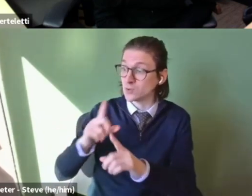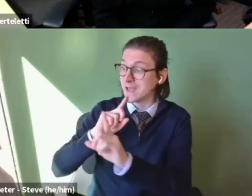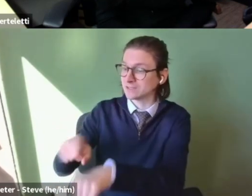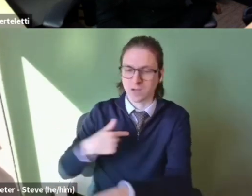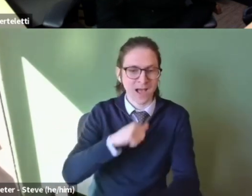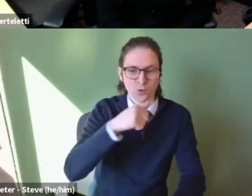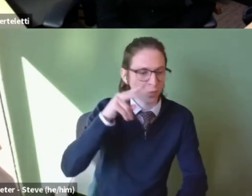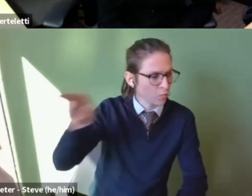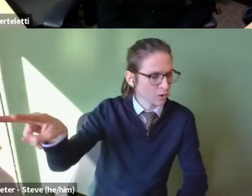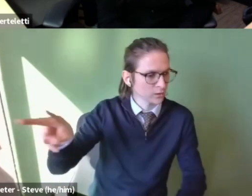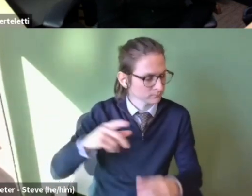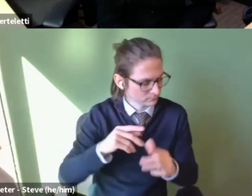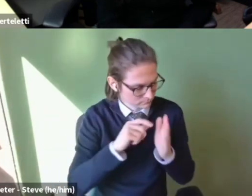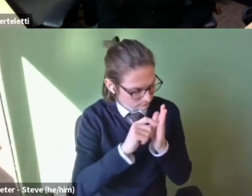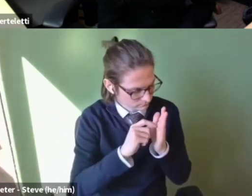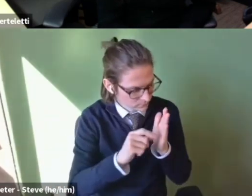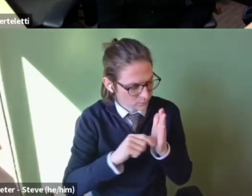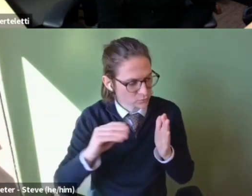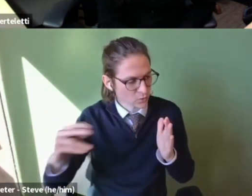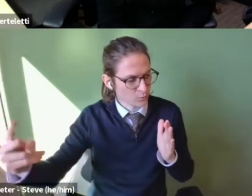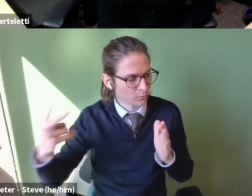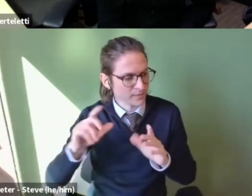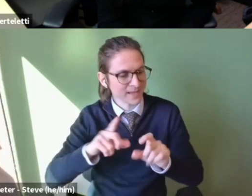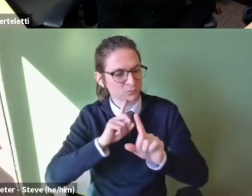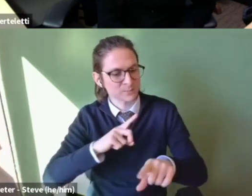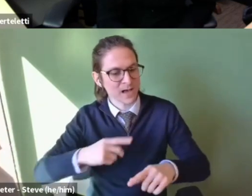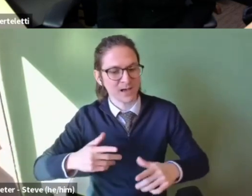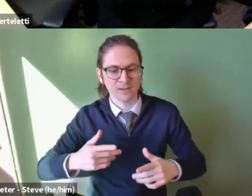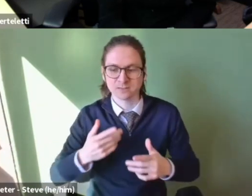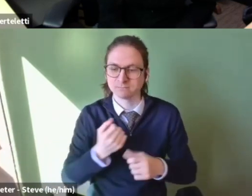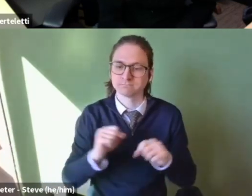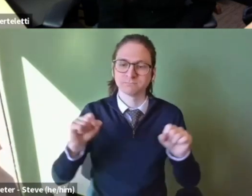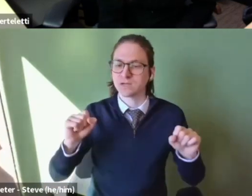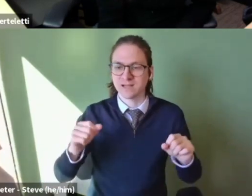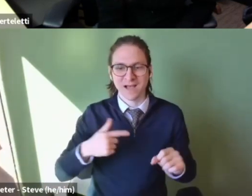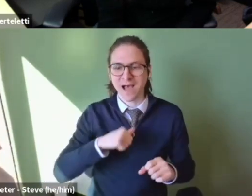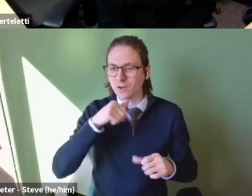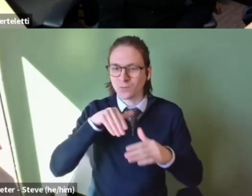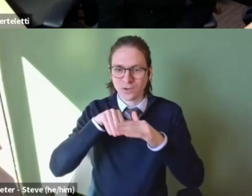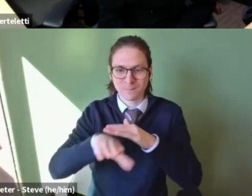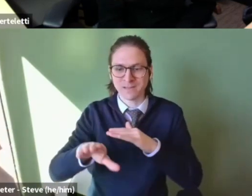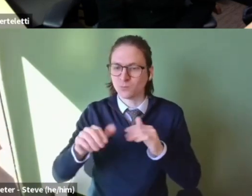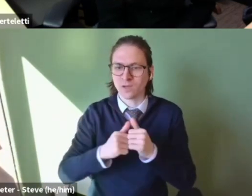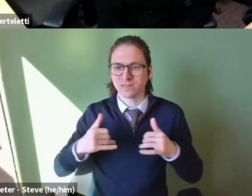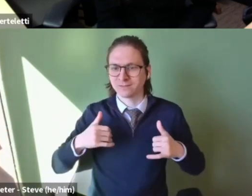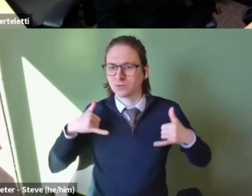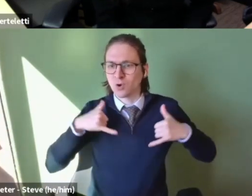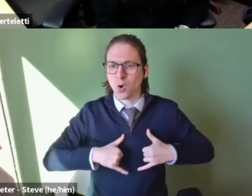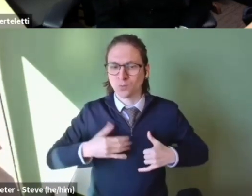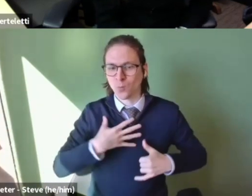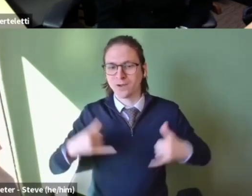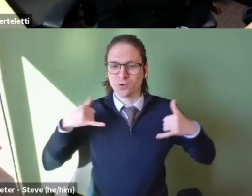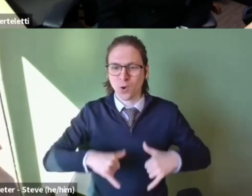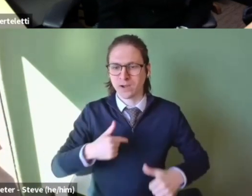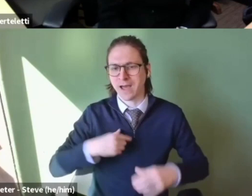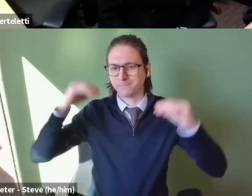respond, right? I always am wearing sort of casual clothes. I don't walk in a lab coat and say, yes, I'm Professor Immordino, we're going to talk about, right?